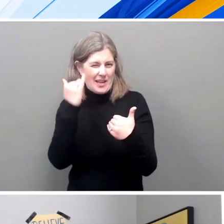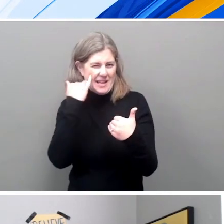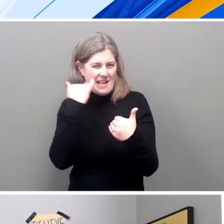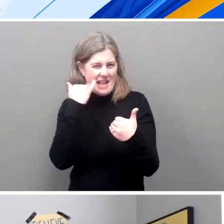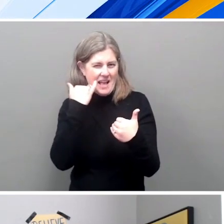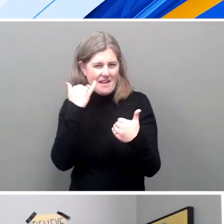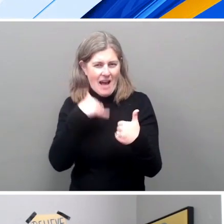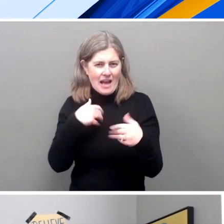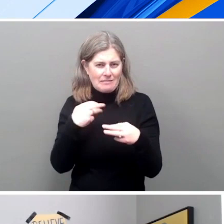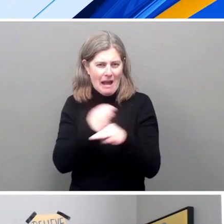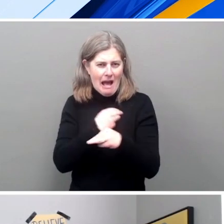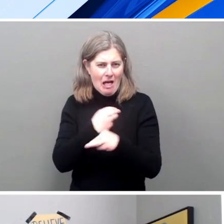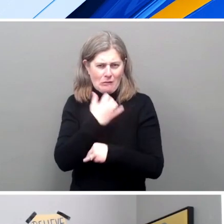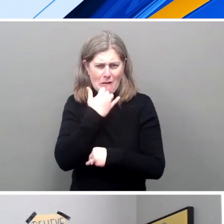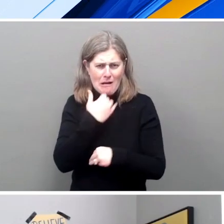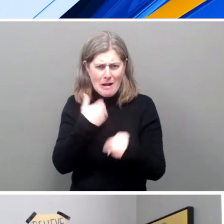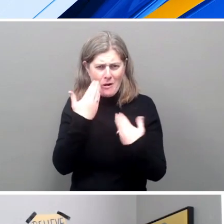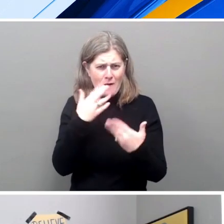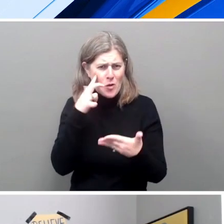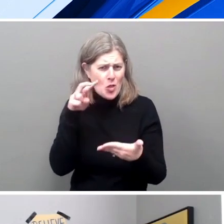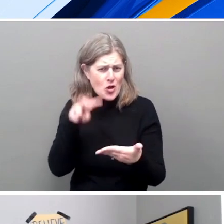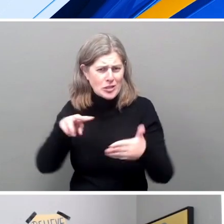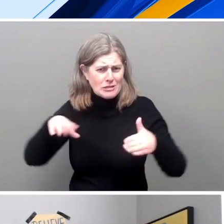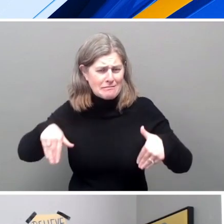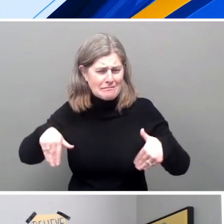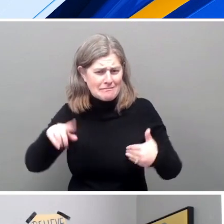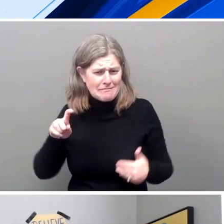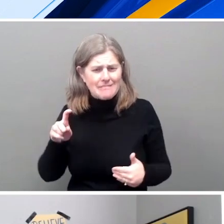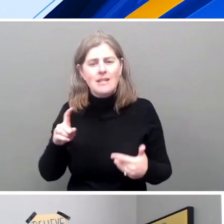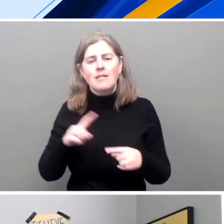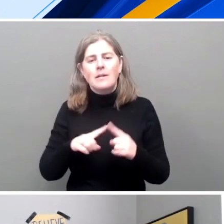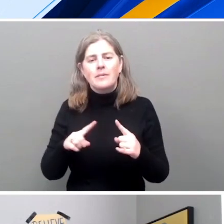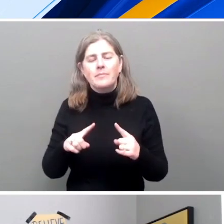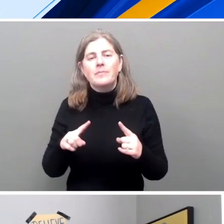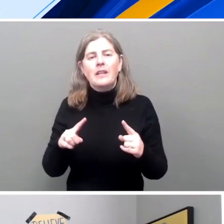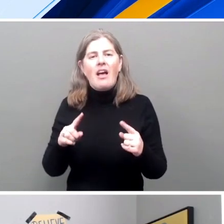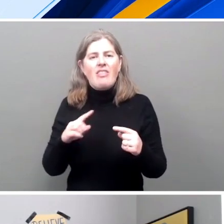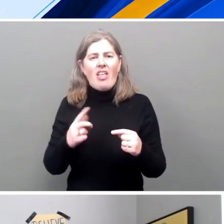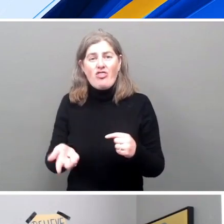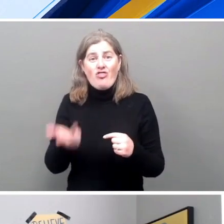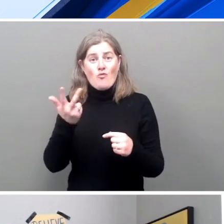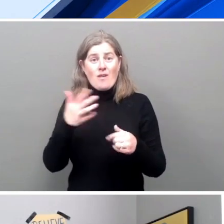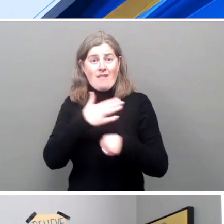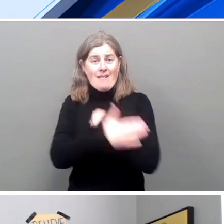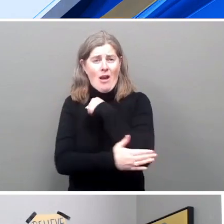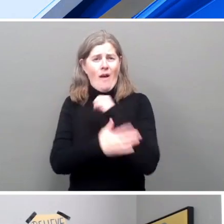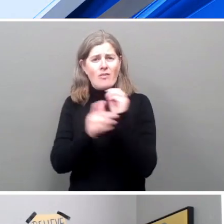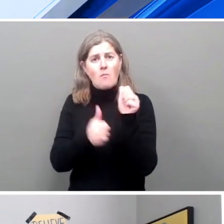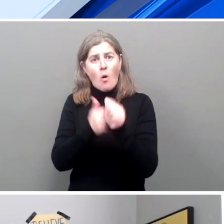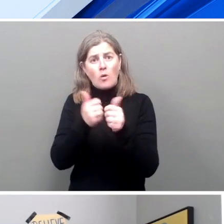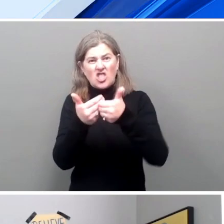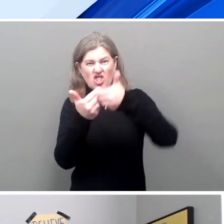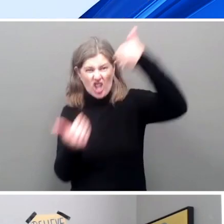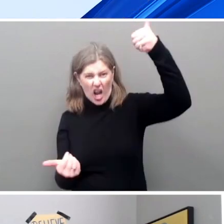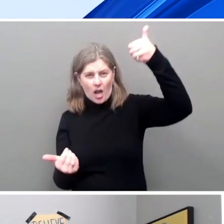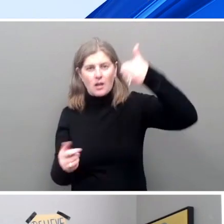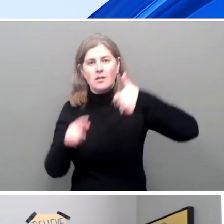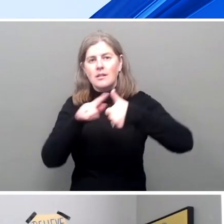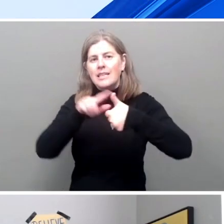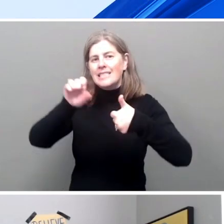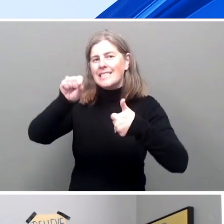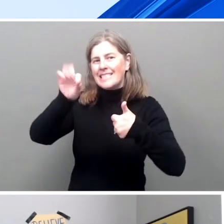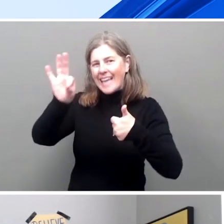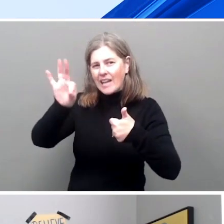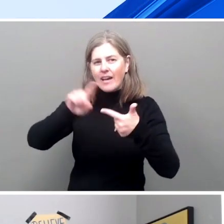all my math wrong, but I don't know if you looked at it or not. But the three counties that have sort of the biggest chasm are Santa Fe County, San Juan,